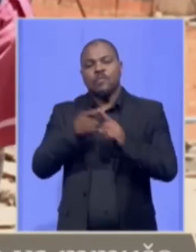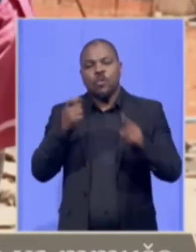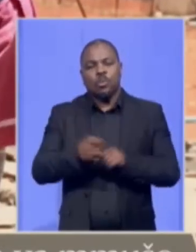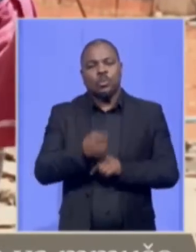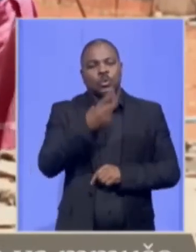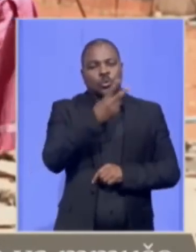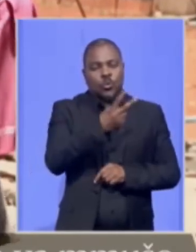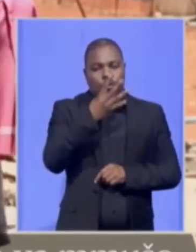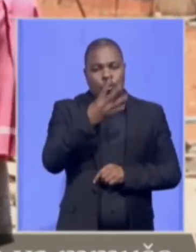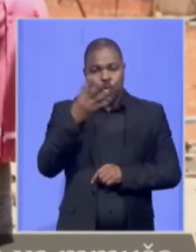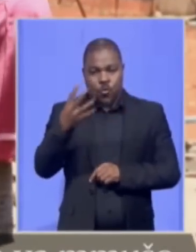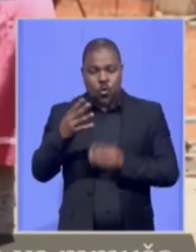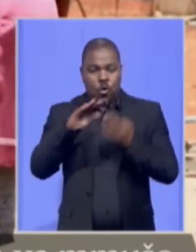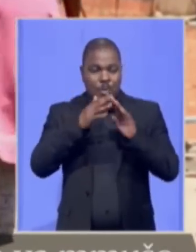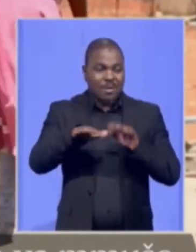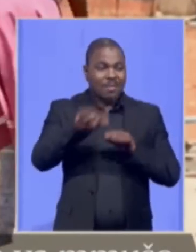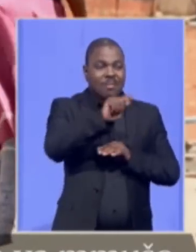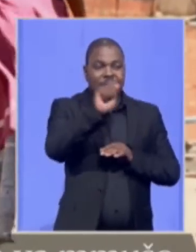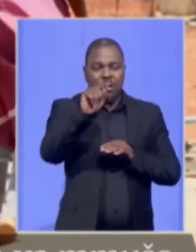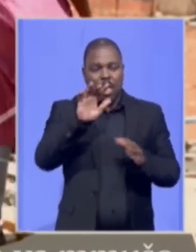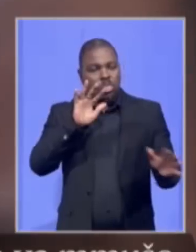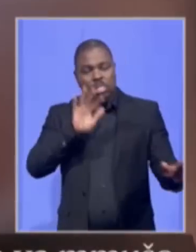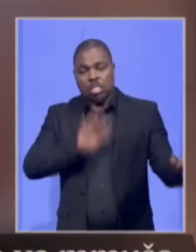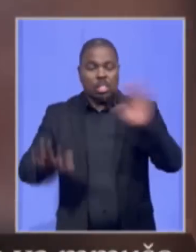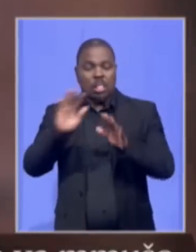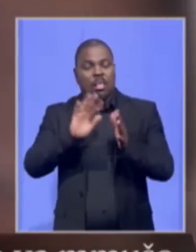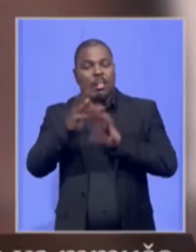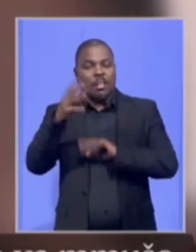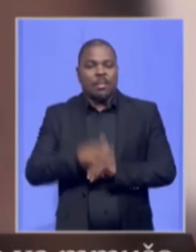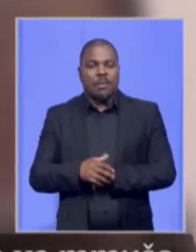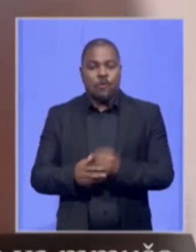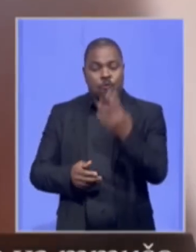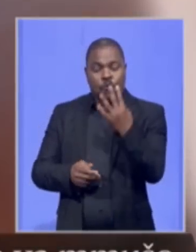244 ka mo dileteng tše a amegile. Batho ba bane